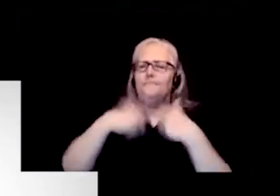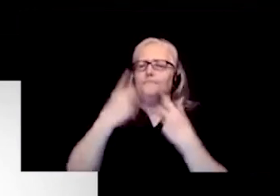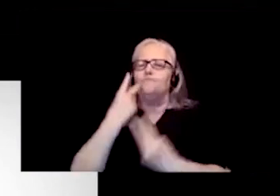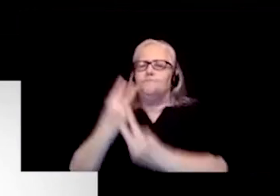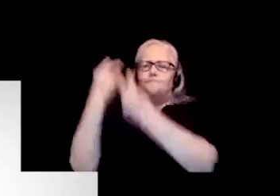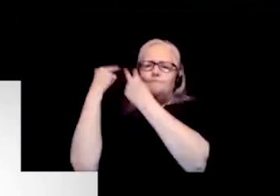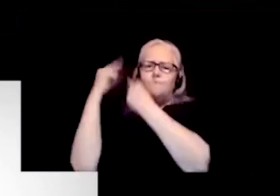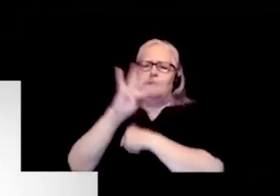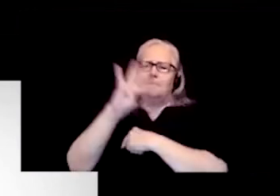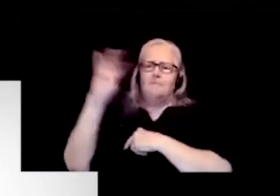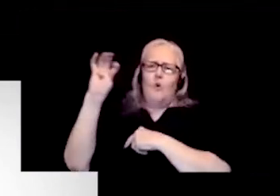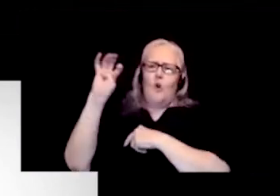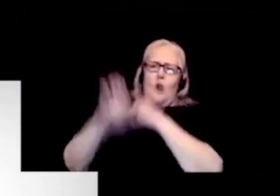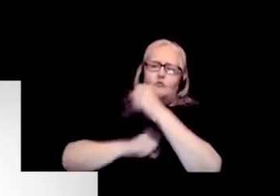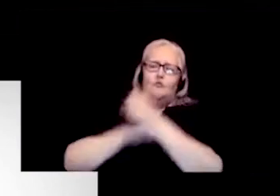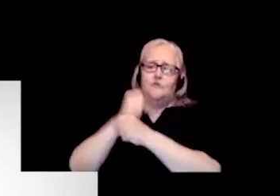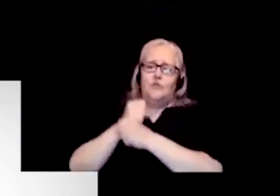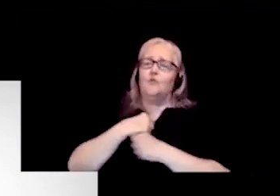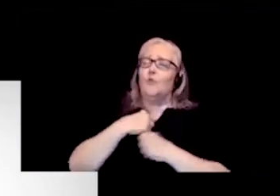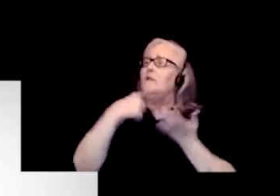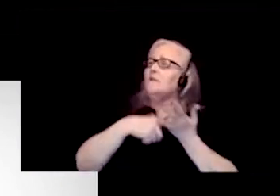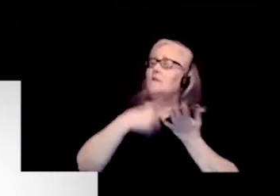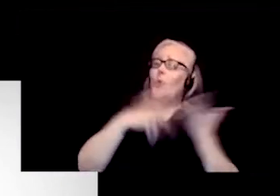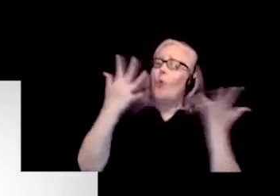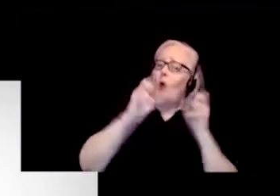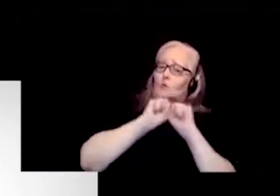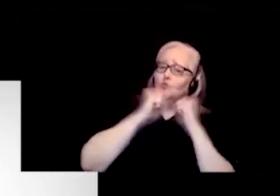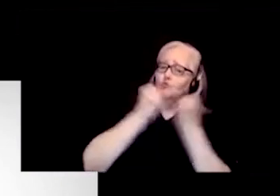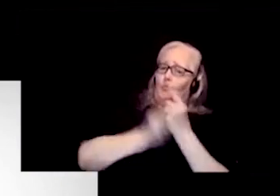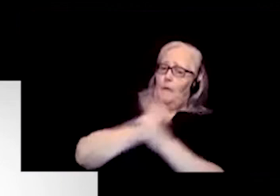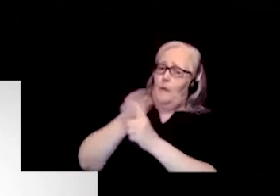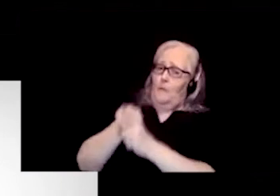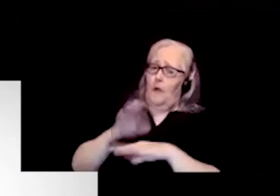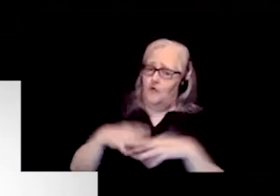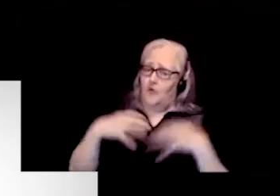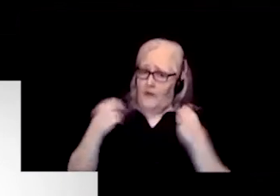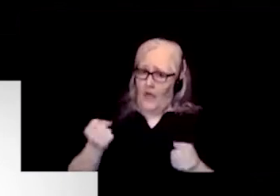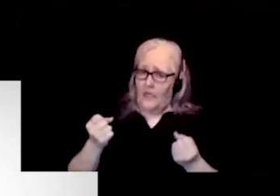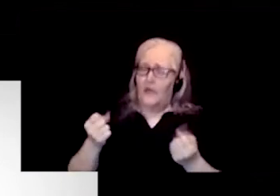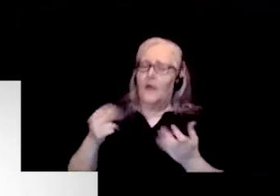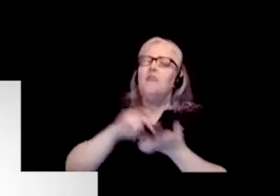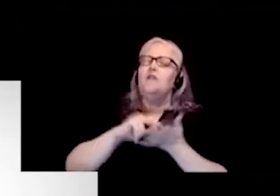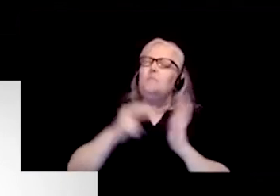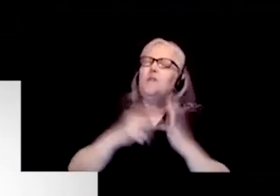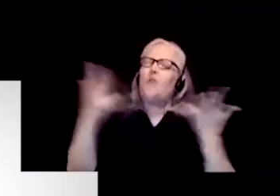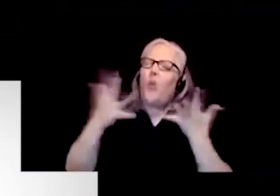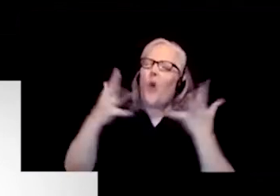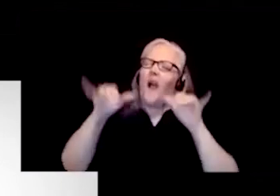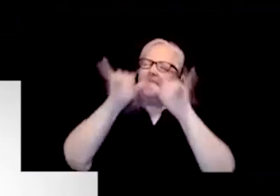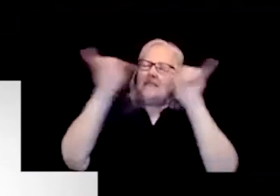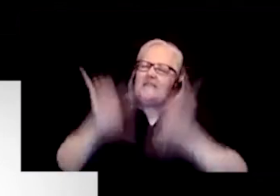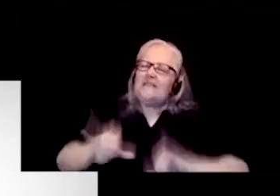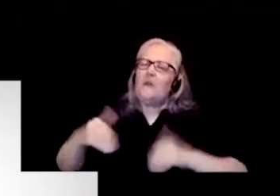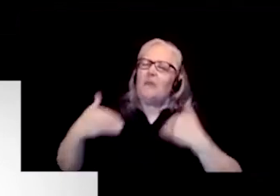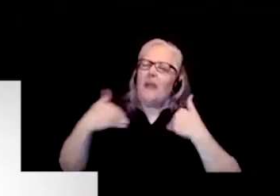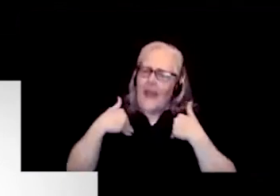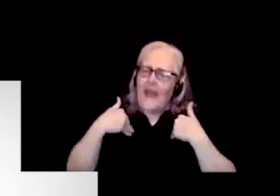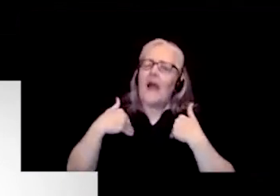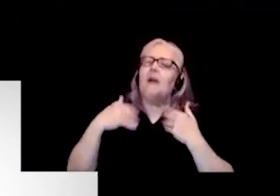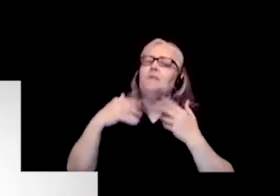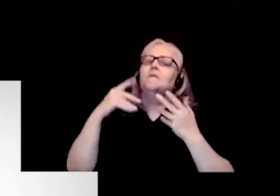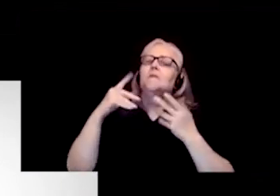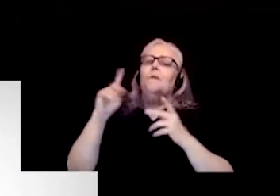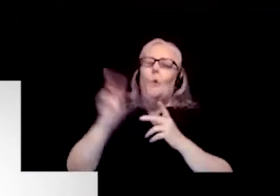social determinants of health. We understand that these are the structural conditions in which many of us are born into, which we